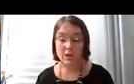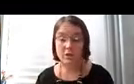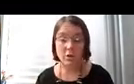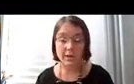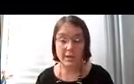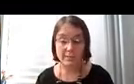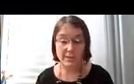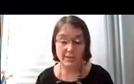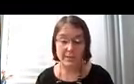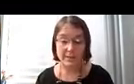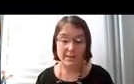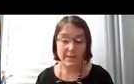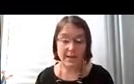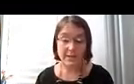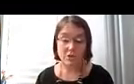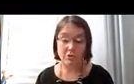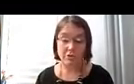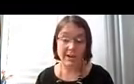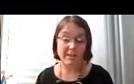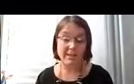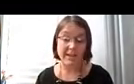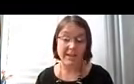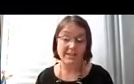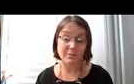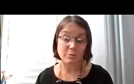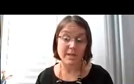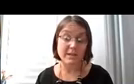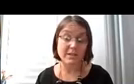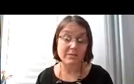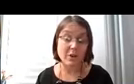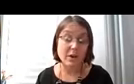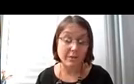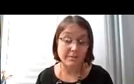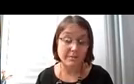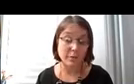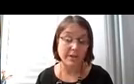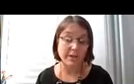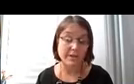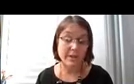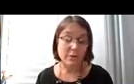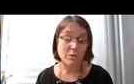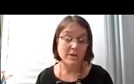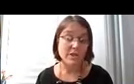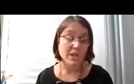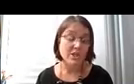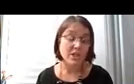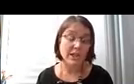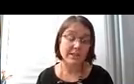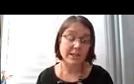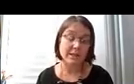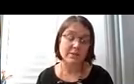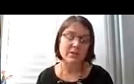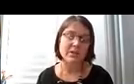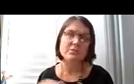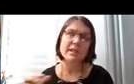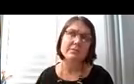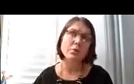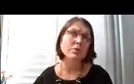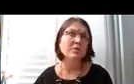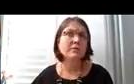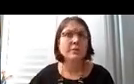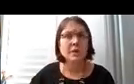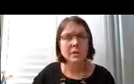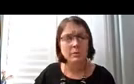talent, growing their business, and ensuring that we can survive as employers with the changing landscape. So this is